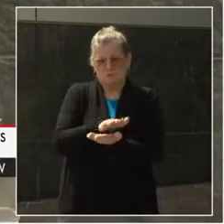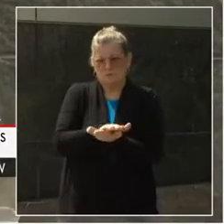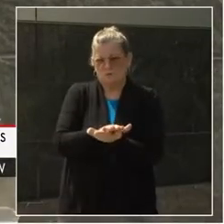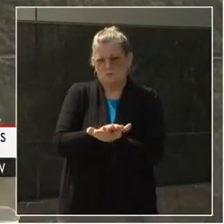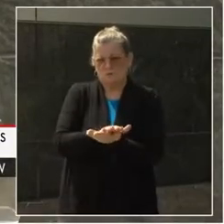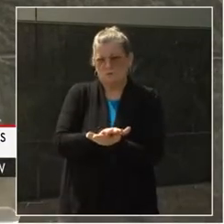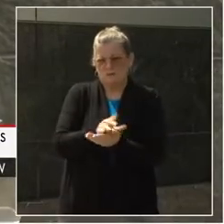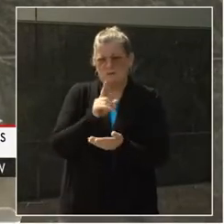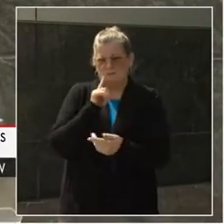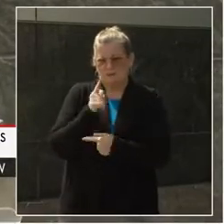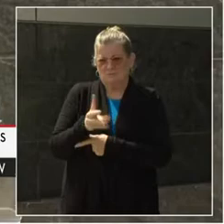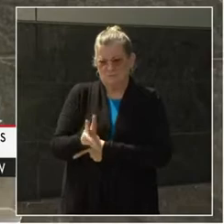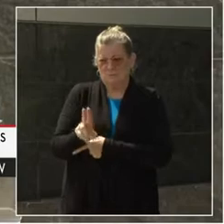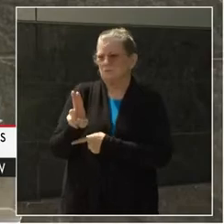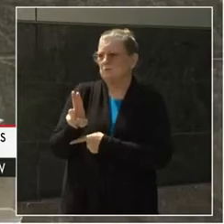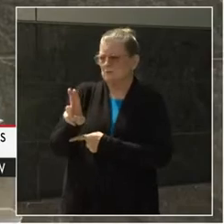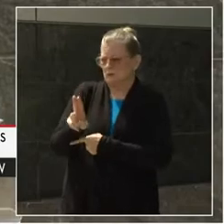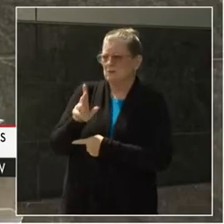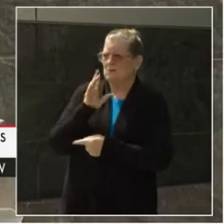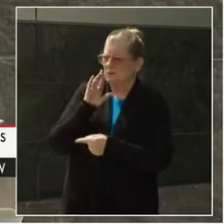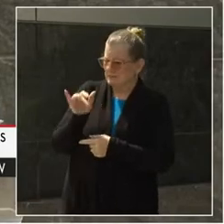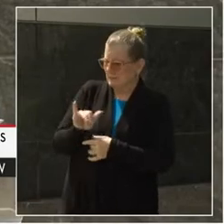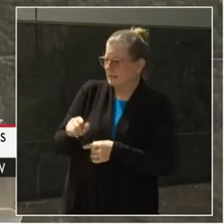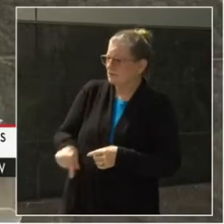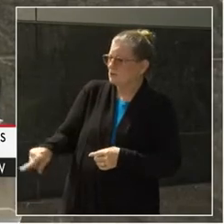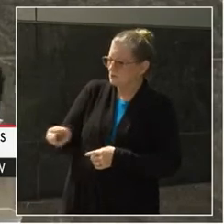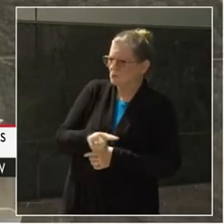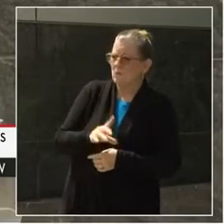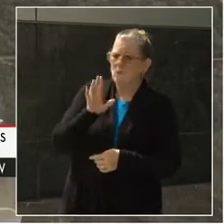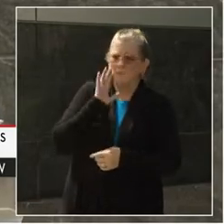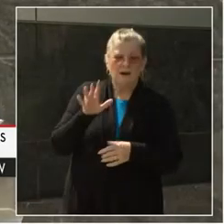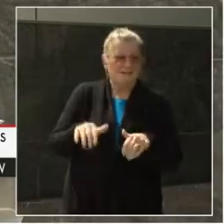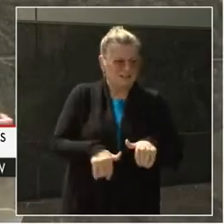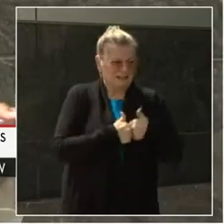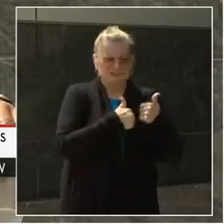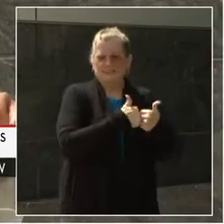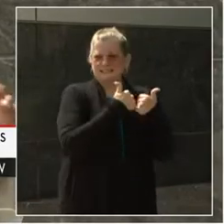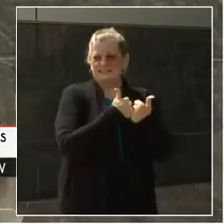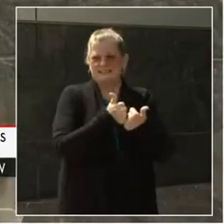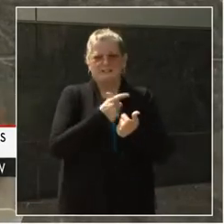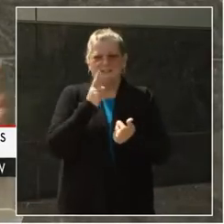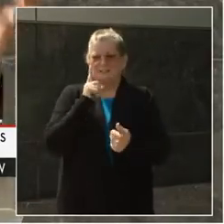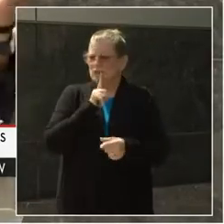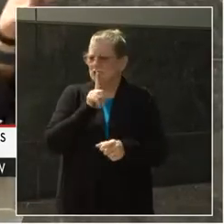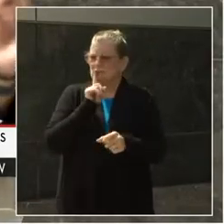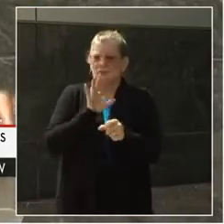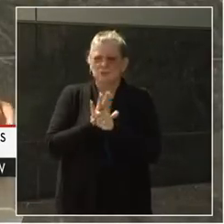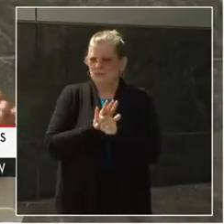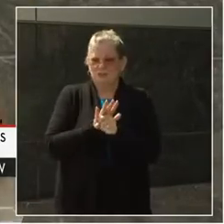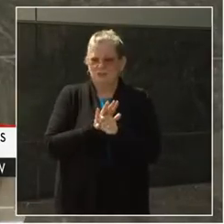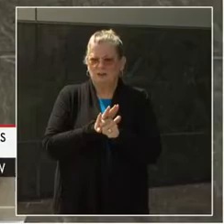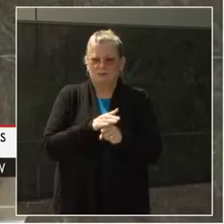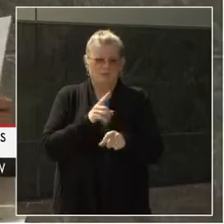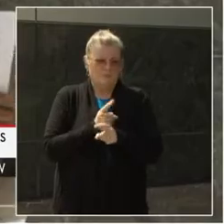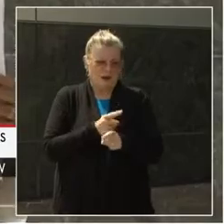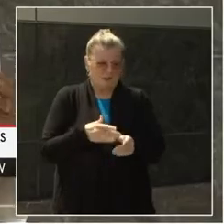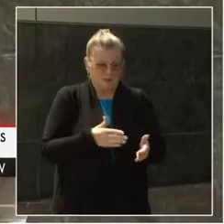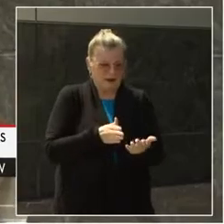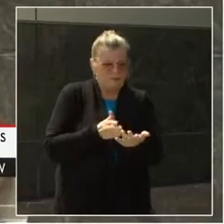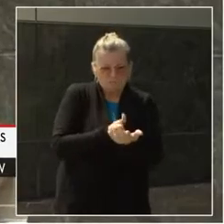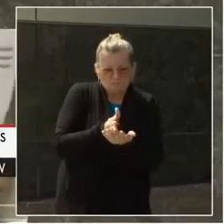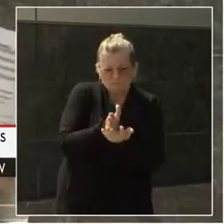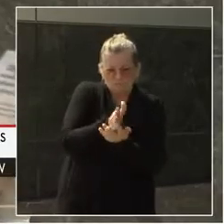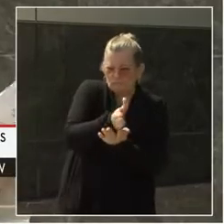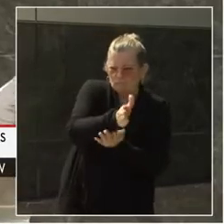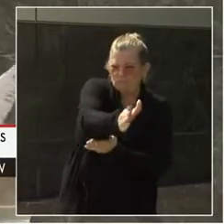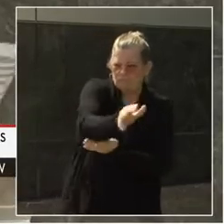and then students like you would meet the challenge. And so thank you for ensuring us that we're on the right track. And I will now turn things back over to our mayor